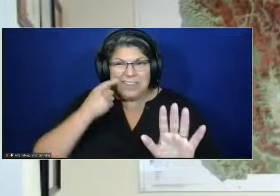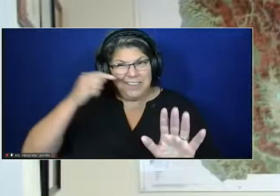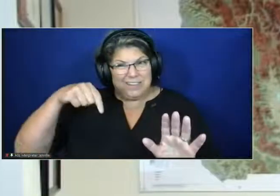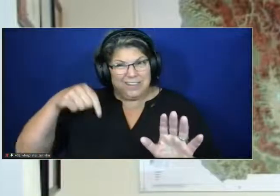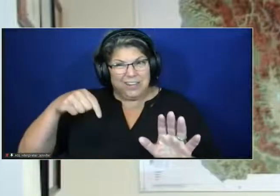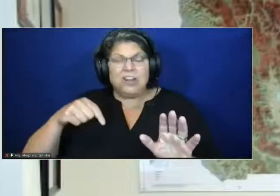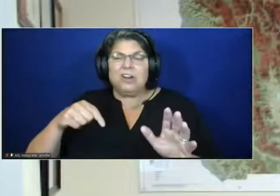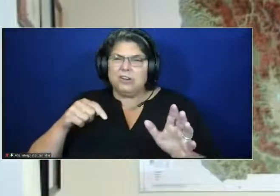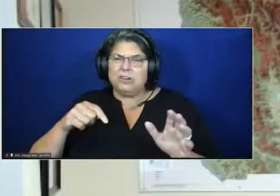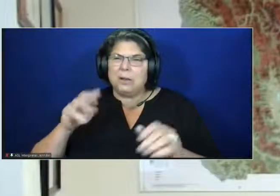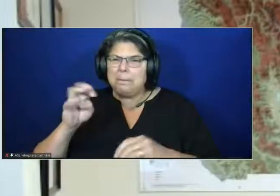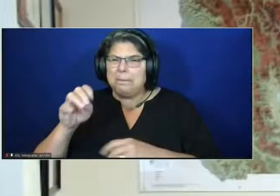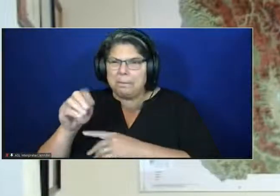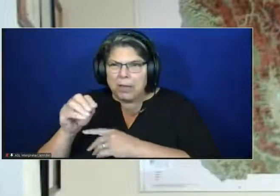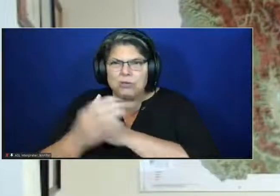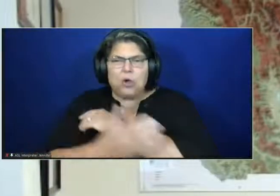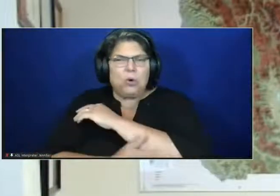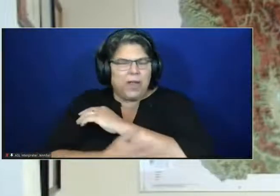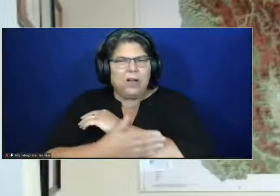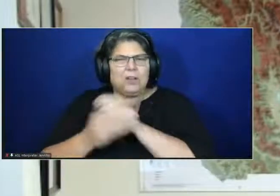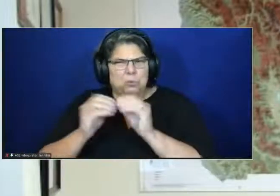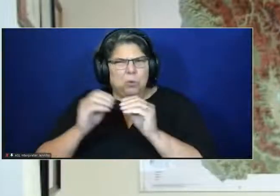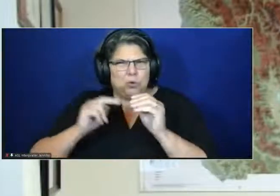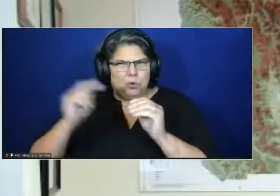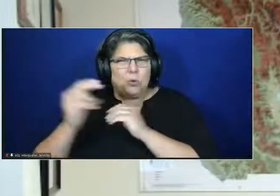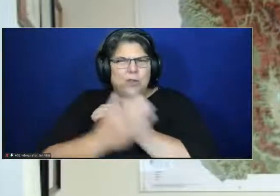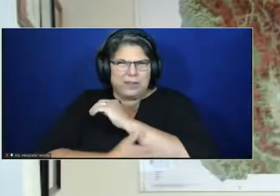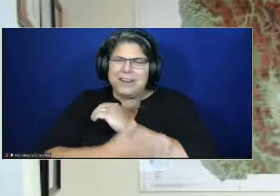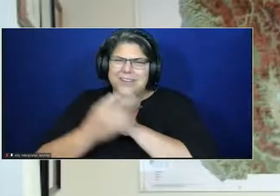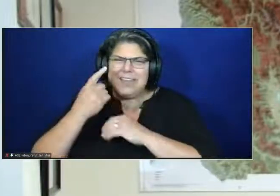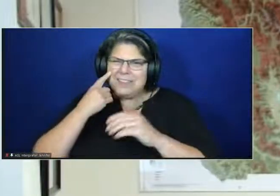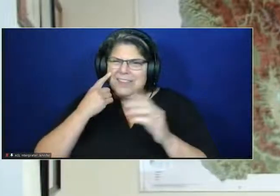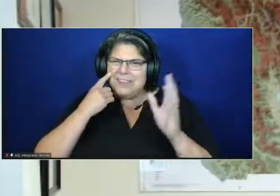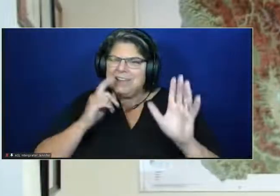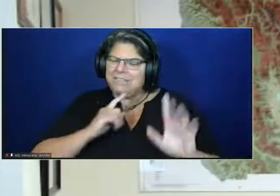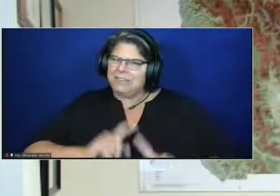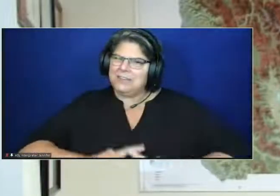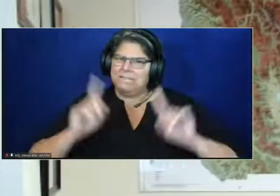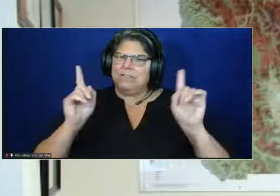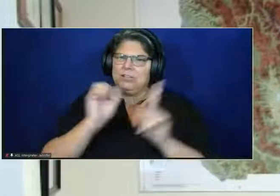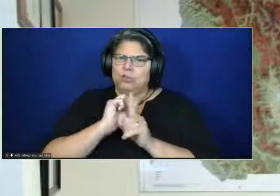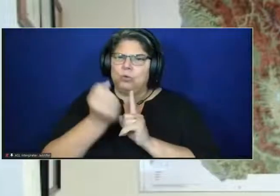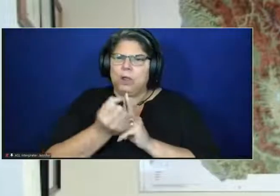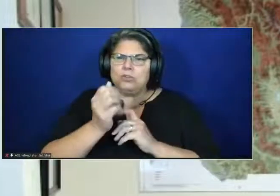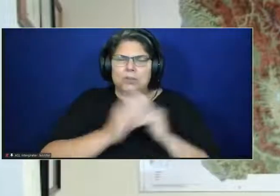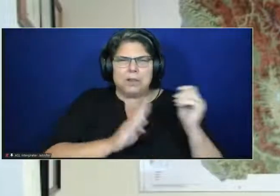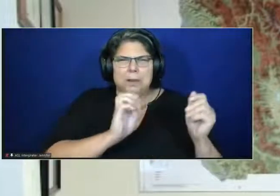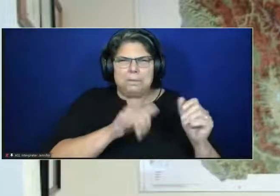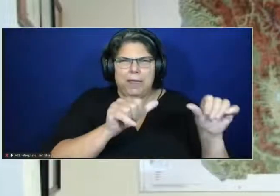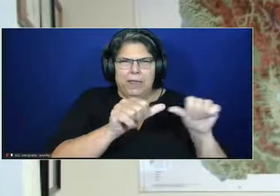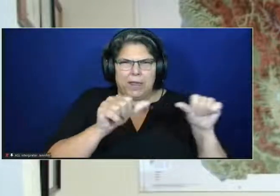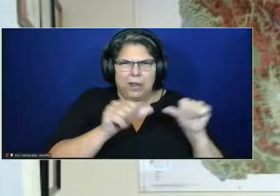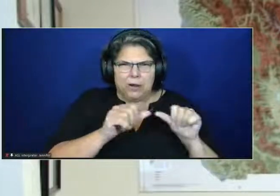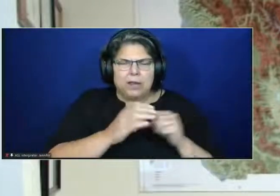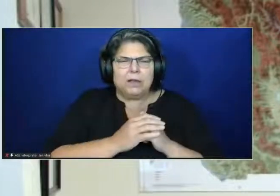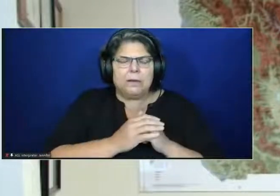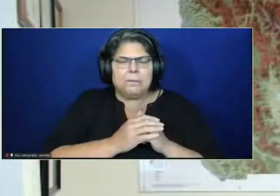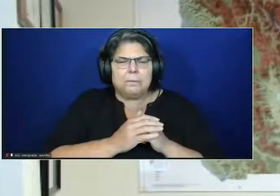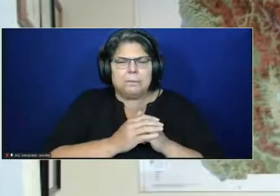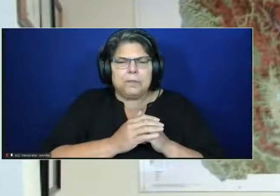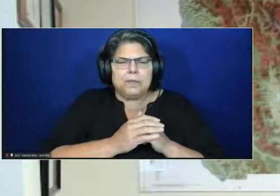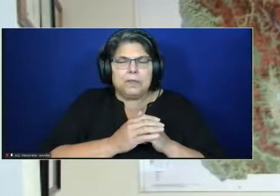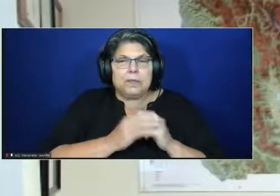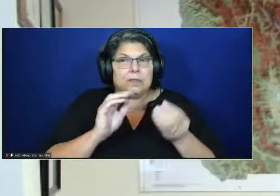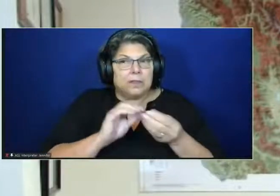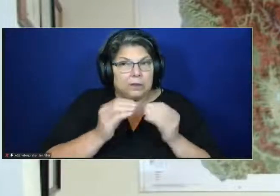there. And for that reason, I'm holding off. The metrics that they gave were